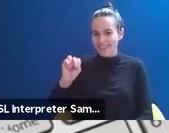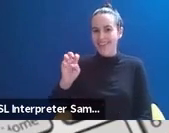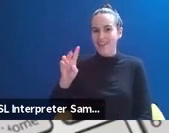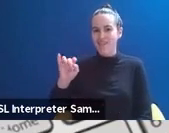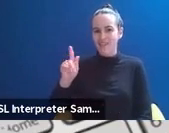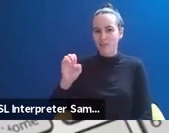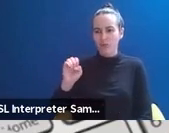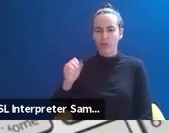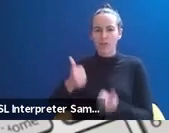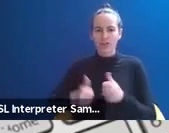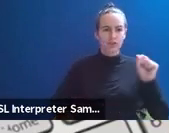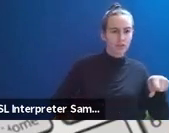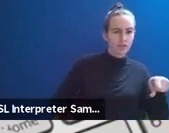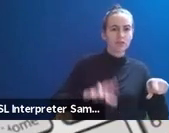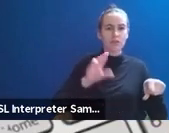or unsure?